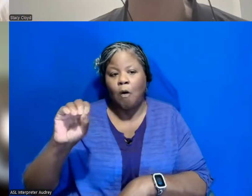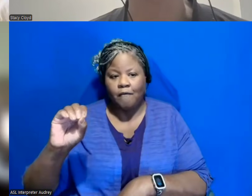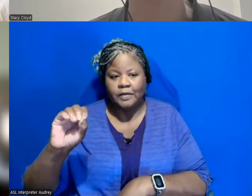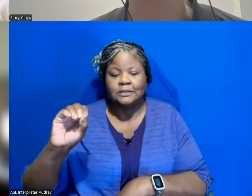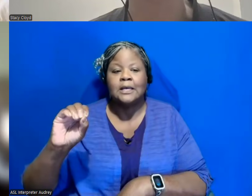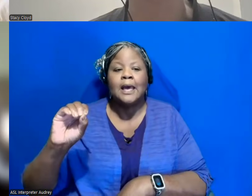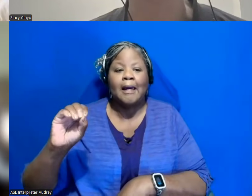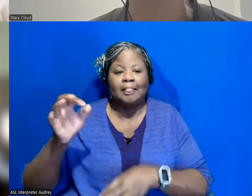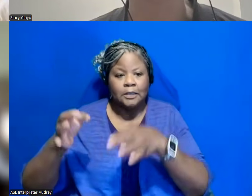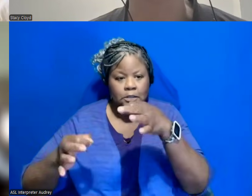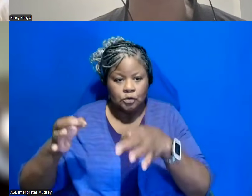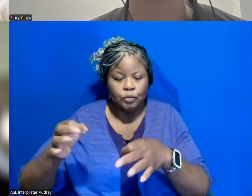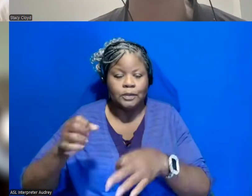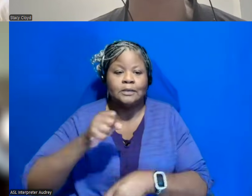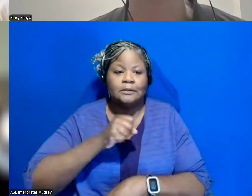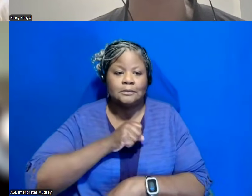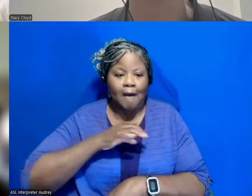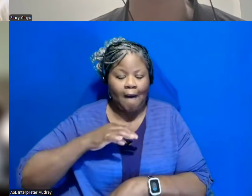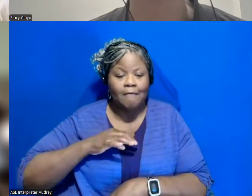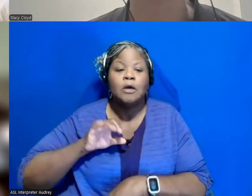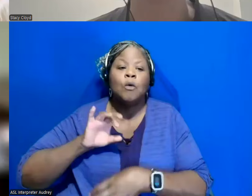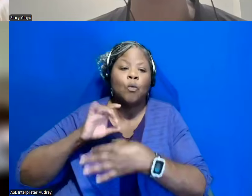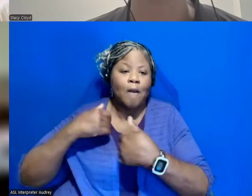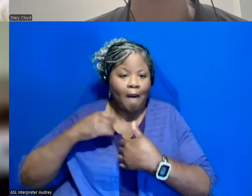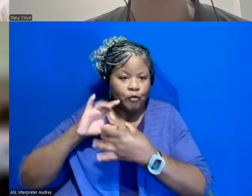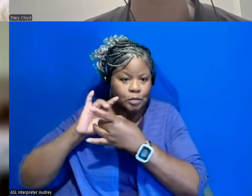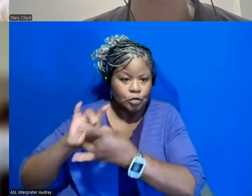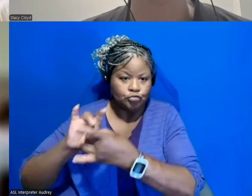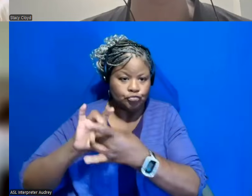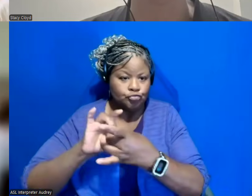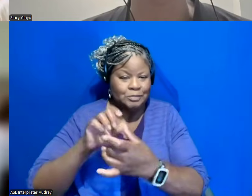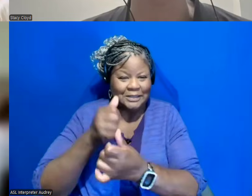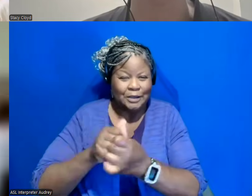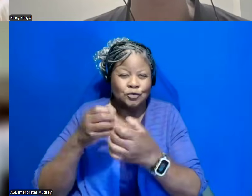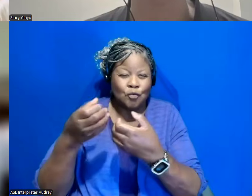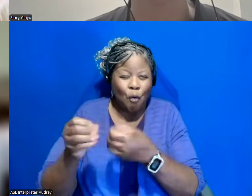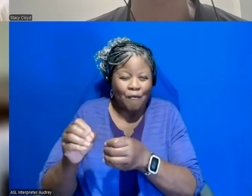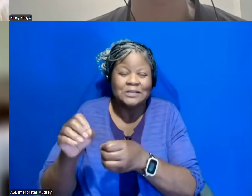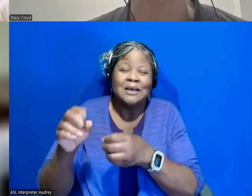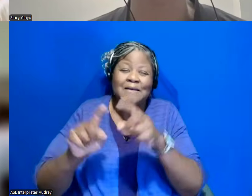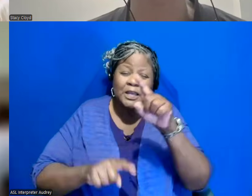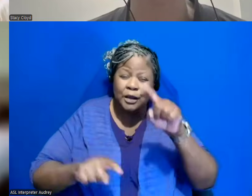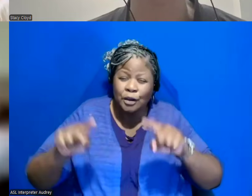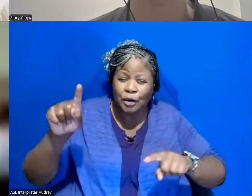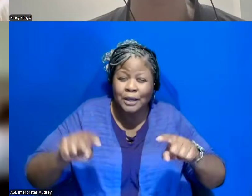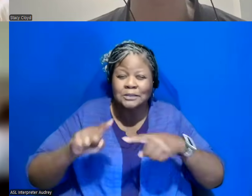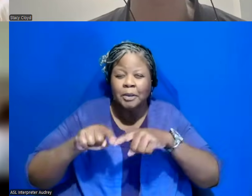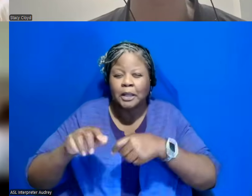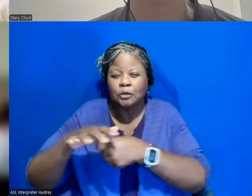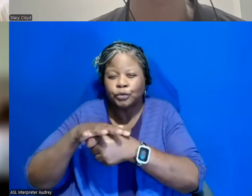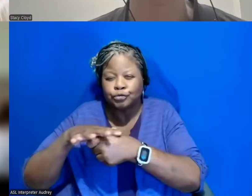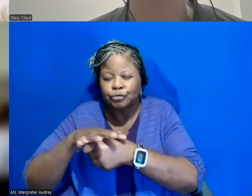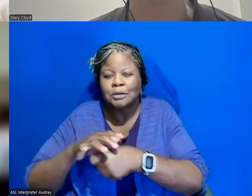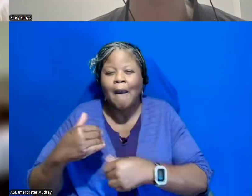So we do have relationships in each of those offices. It varies a little bit by region. So I have a colleague